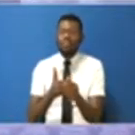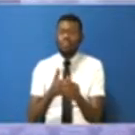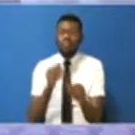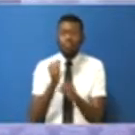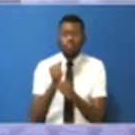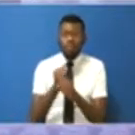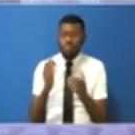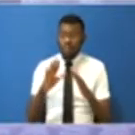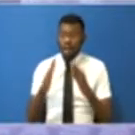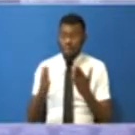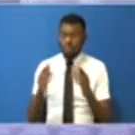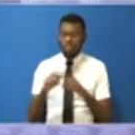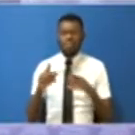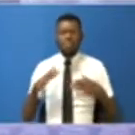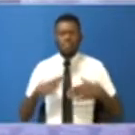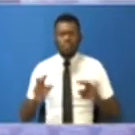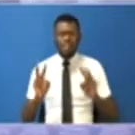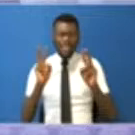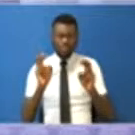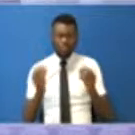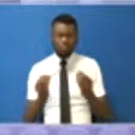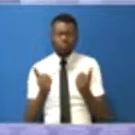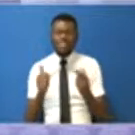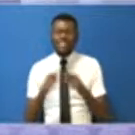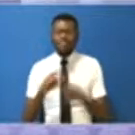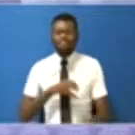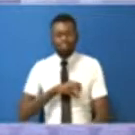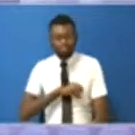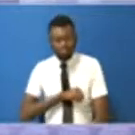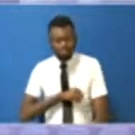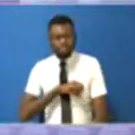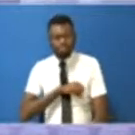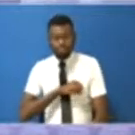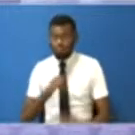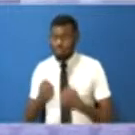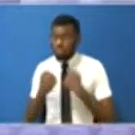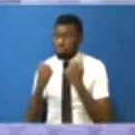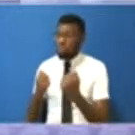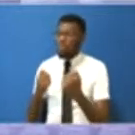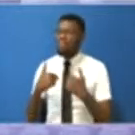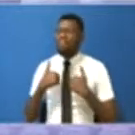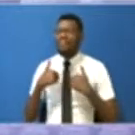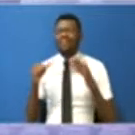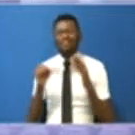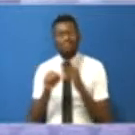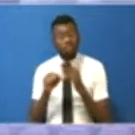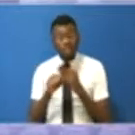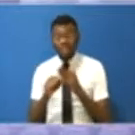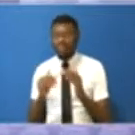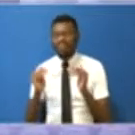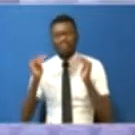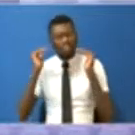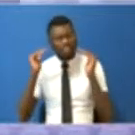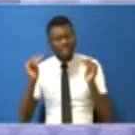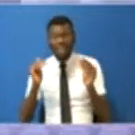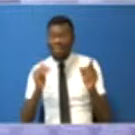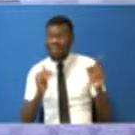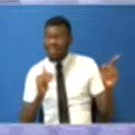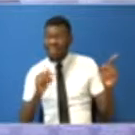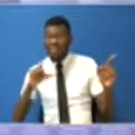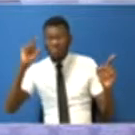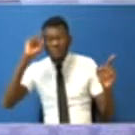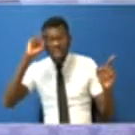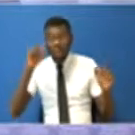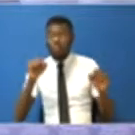issues of the people but has a thick skill in fact if half of the tribulations i'm facing right now in my in my bed or on police up azimuth would have no